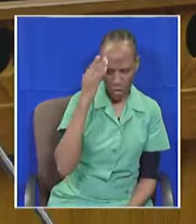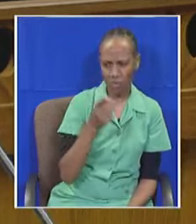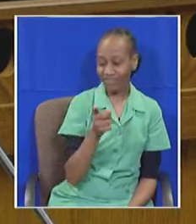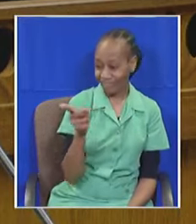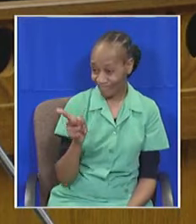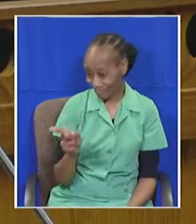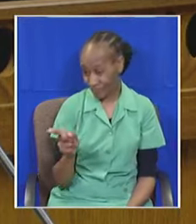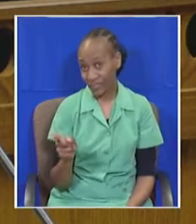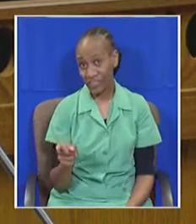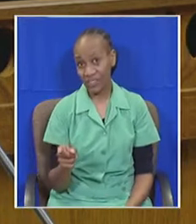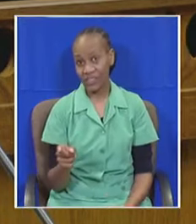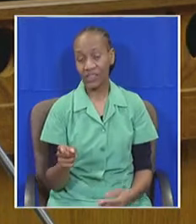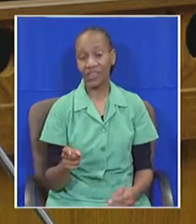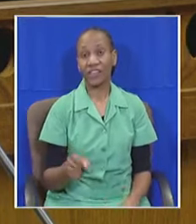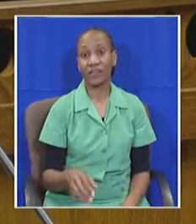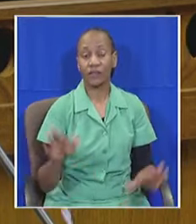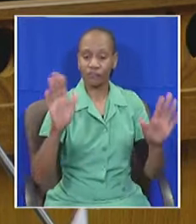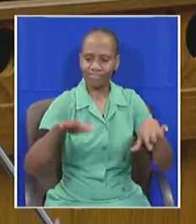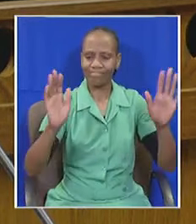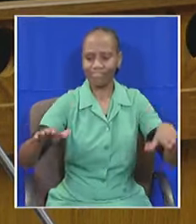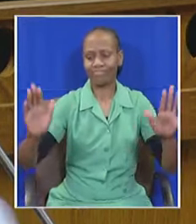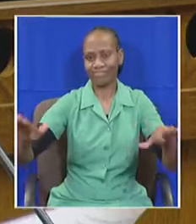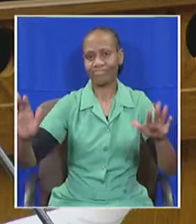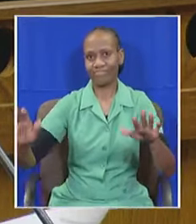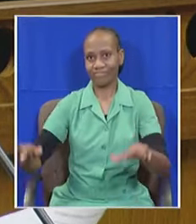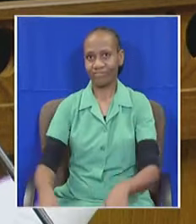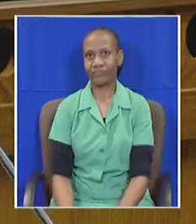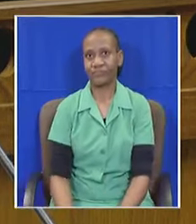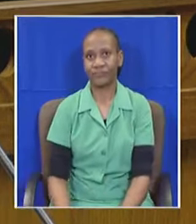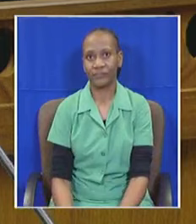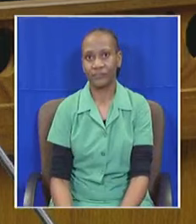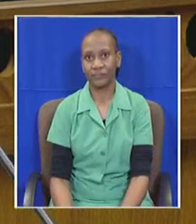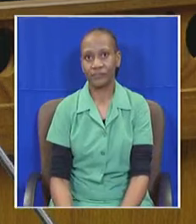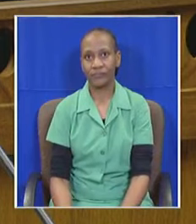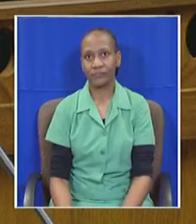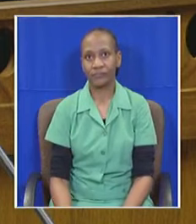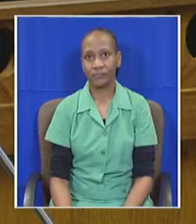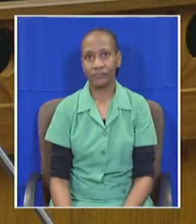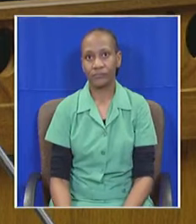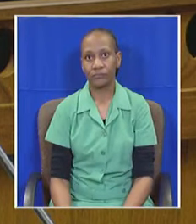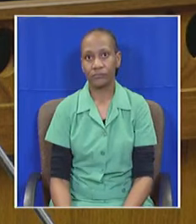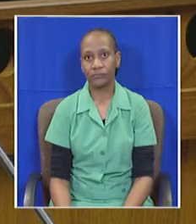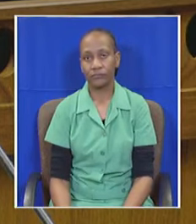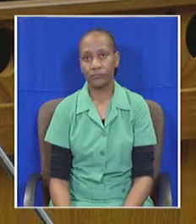the absentee order, leader of the members. Opposition, order. Is actually not in charge.